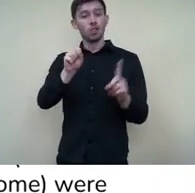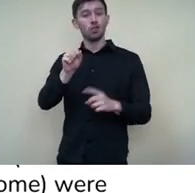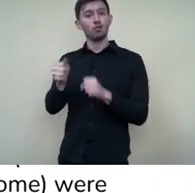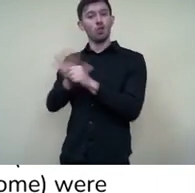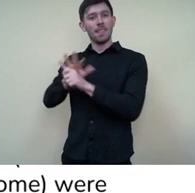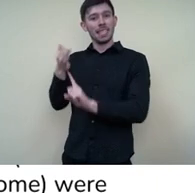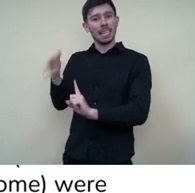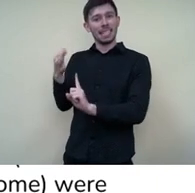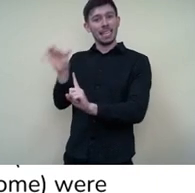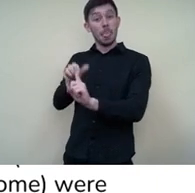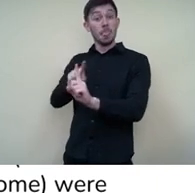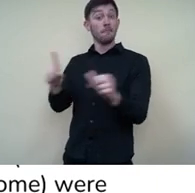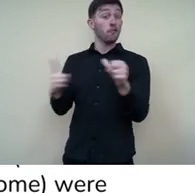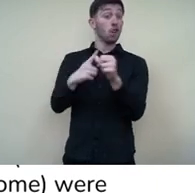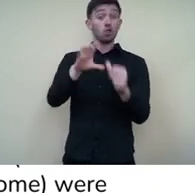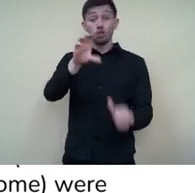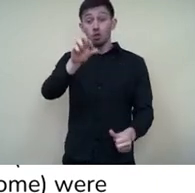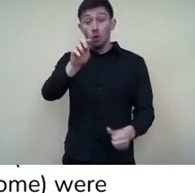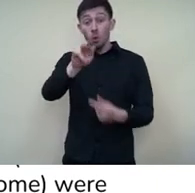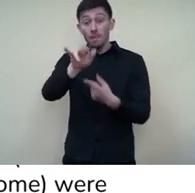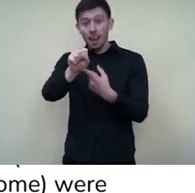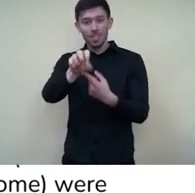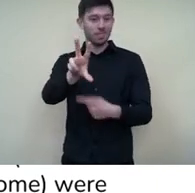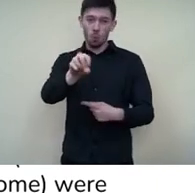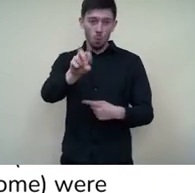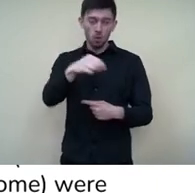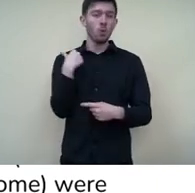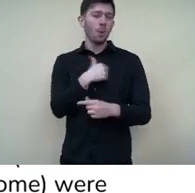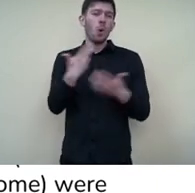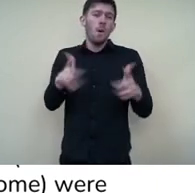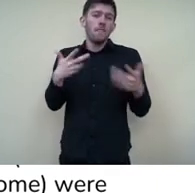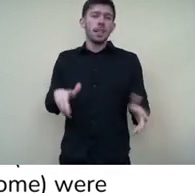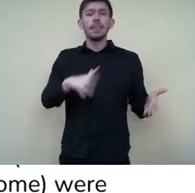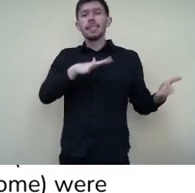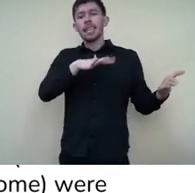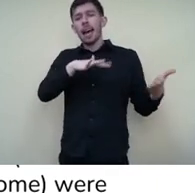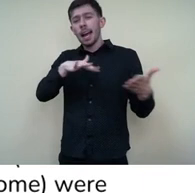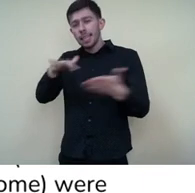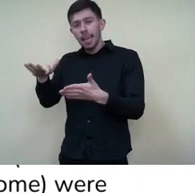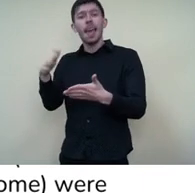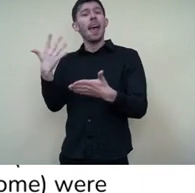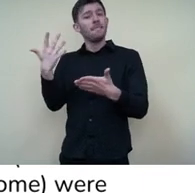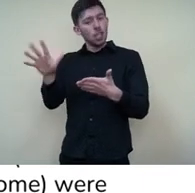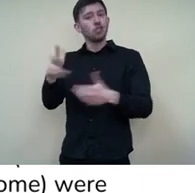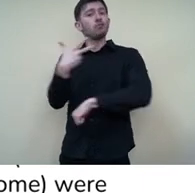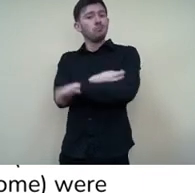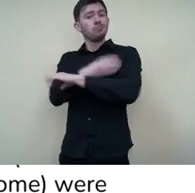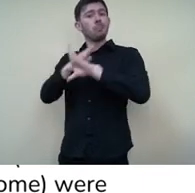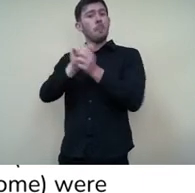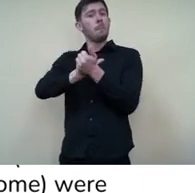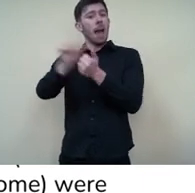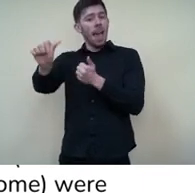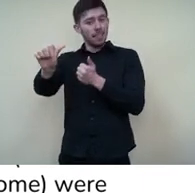the first coronavirus that we ever discovered. And so we were already studying them, and actually a vaccine had already passed phase 1 clinical trials